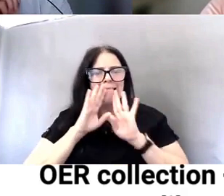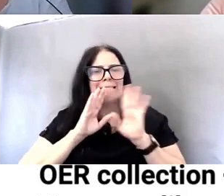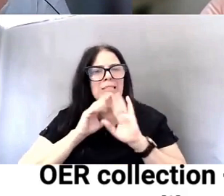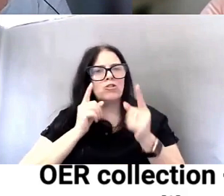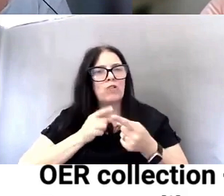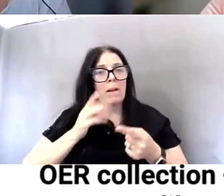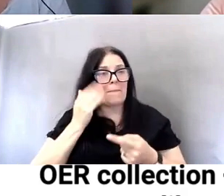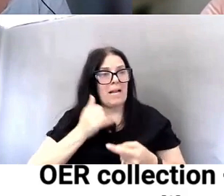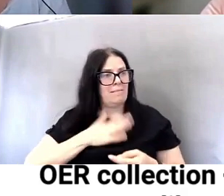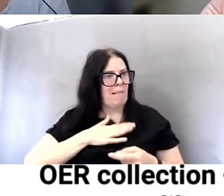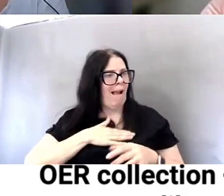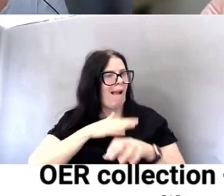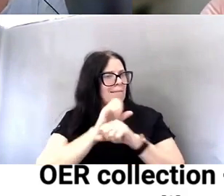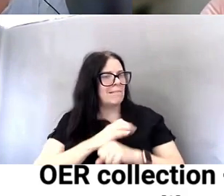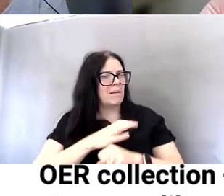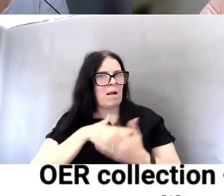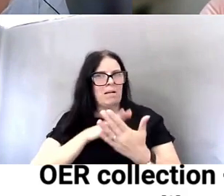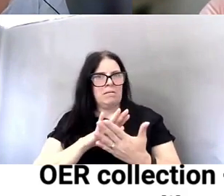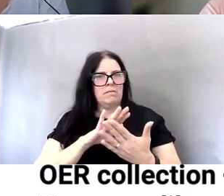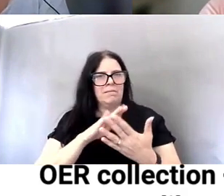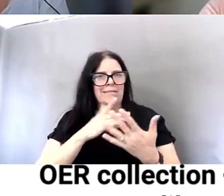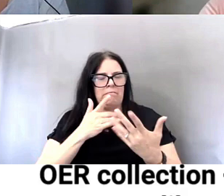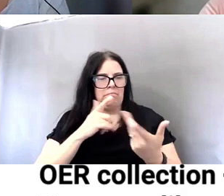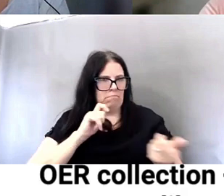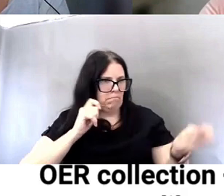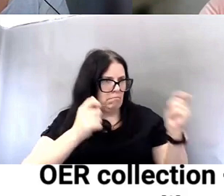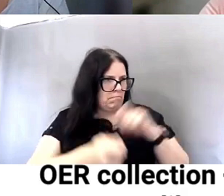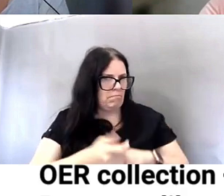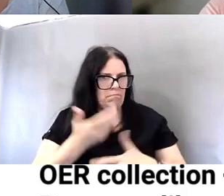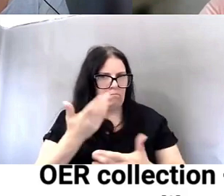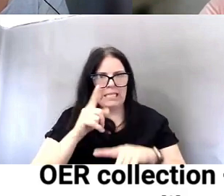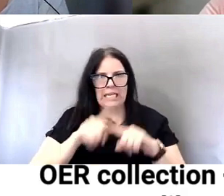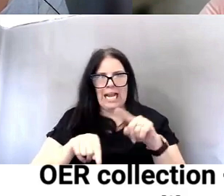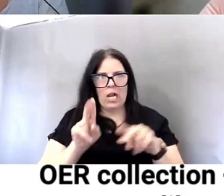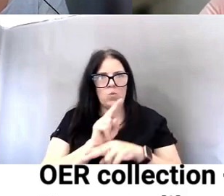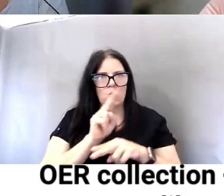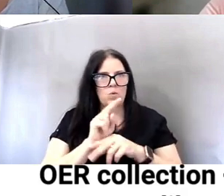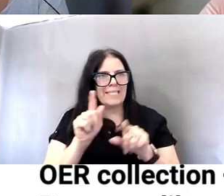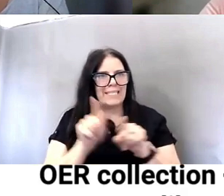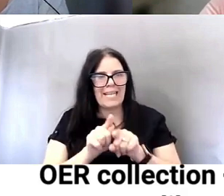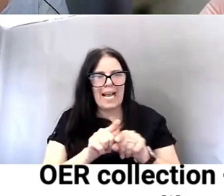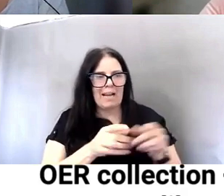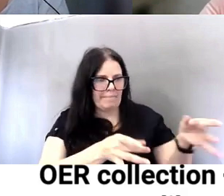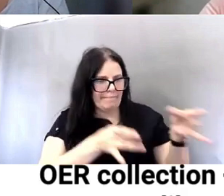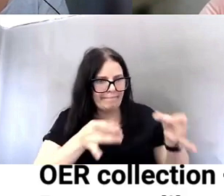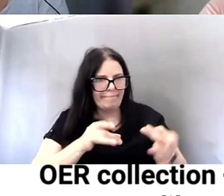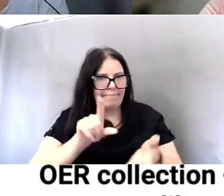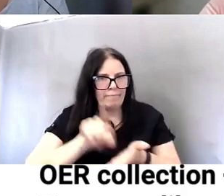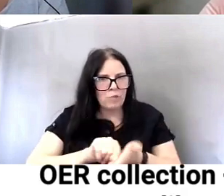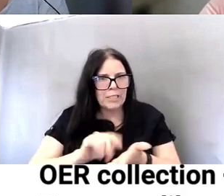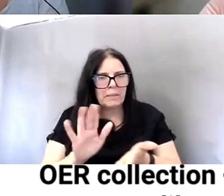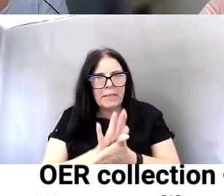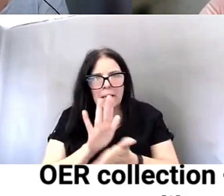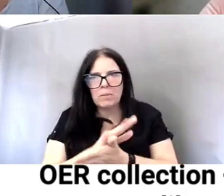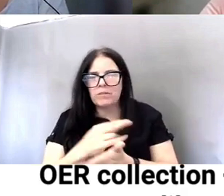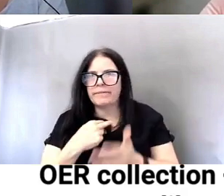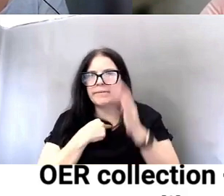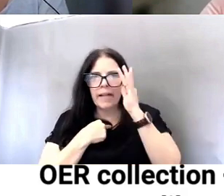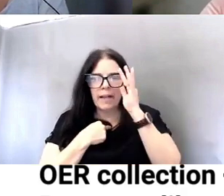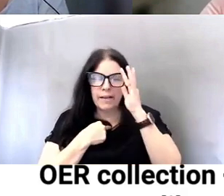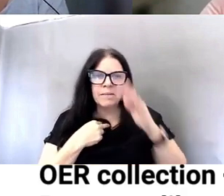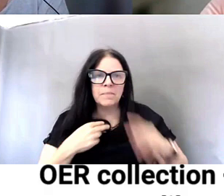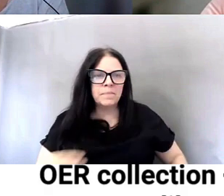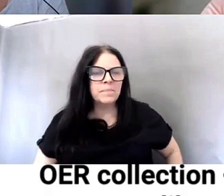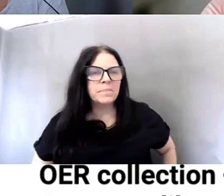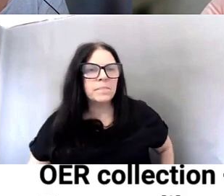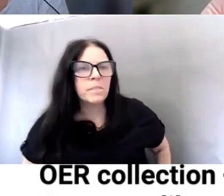habits, they had to change their habits. They could no longer access their printed materials that they were on site, or they